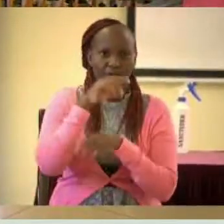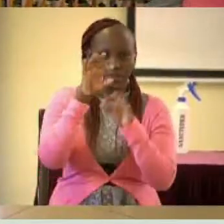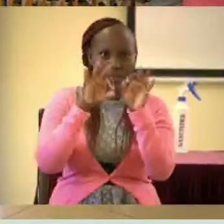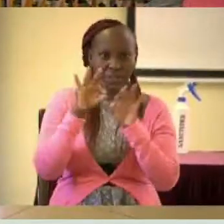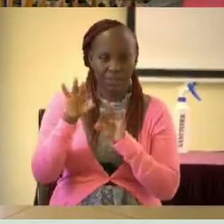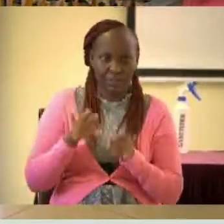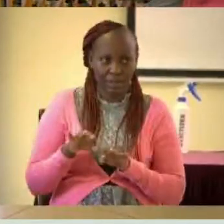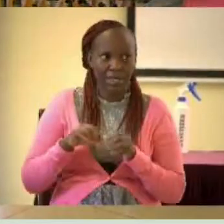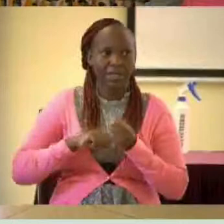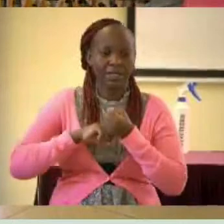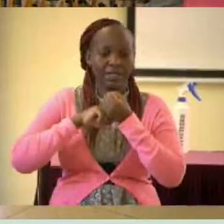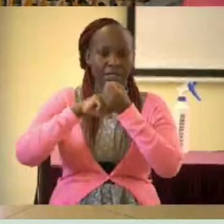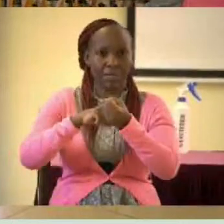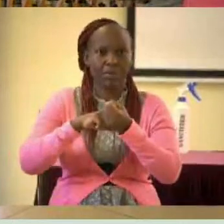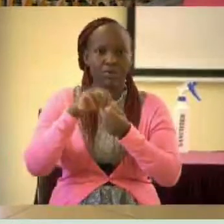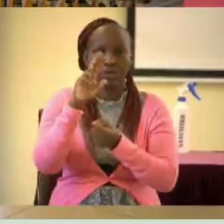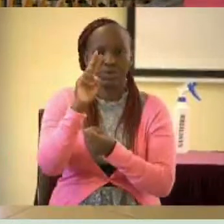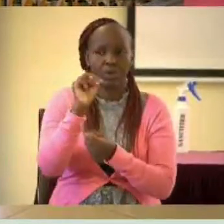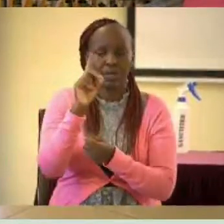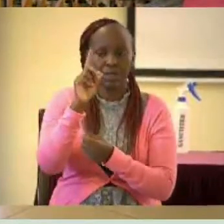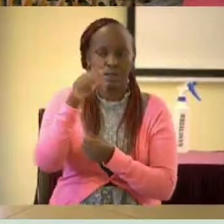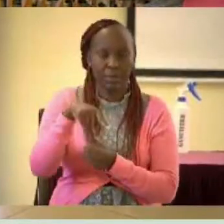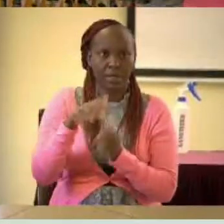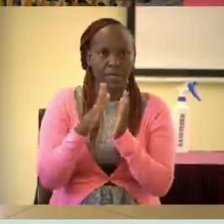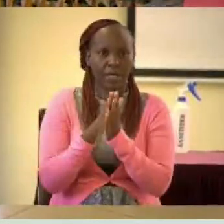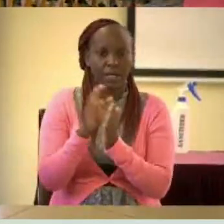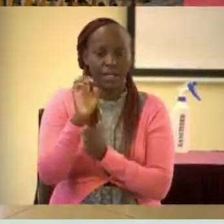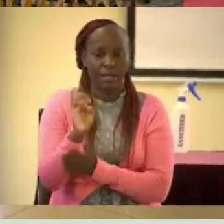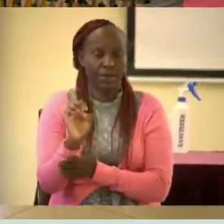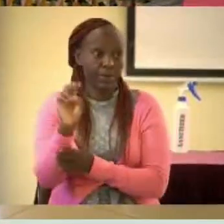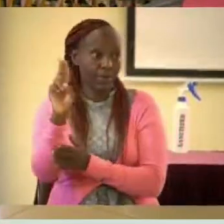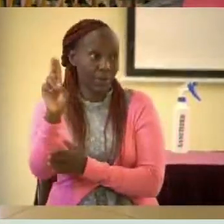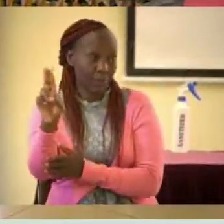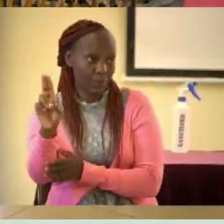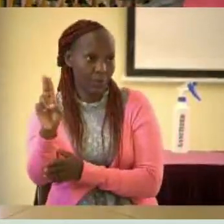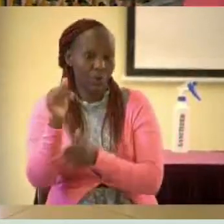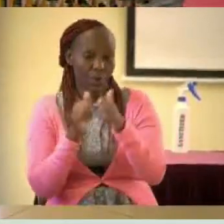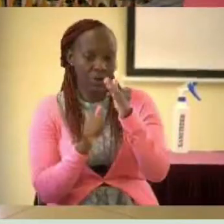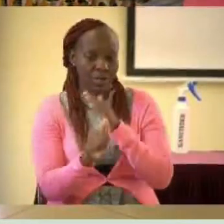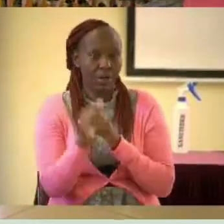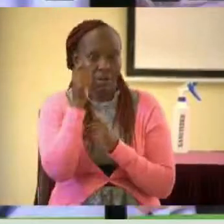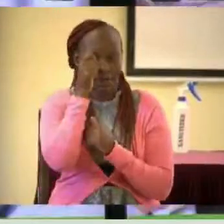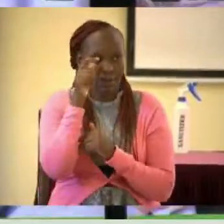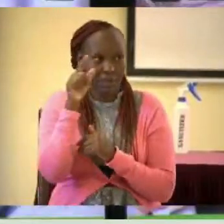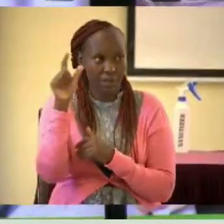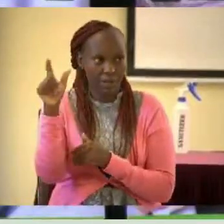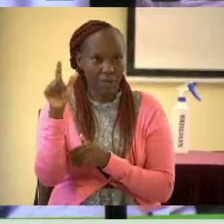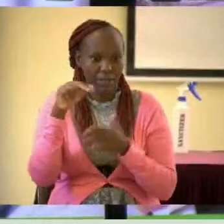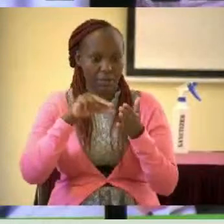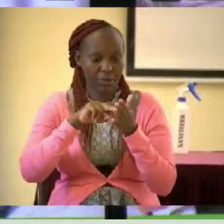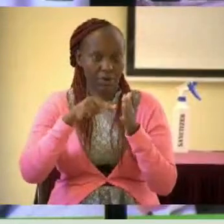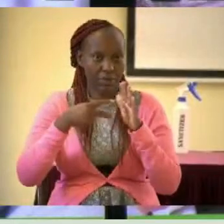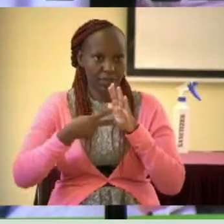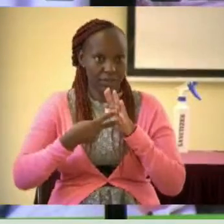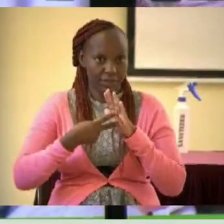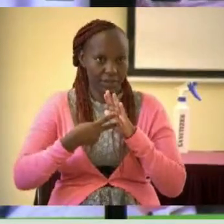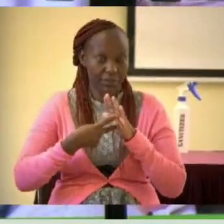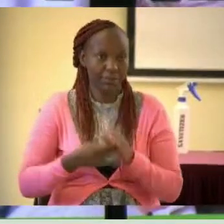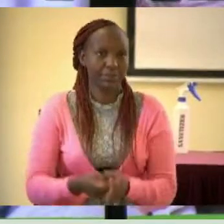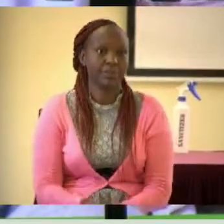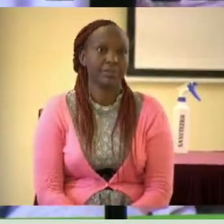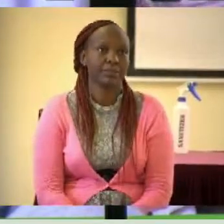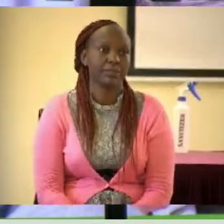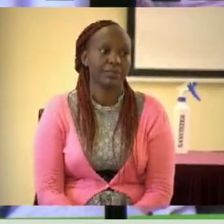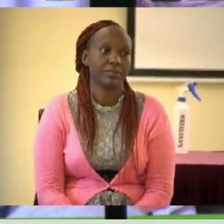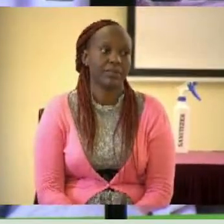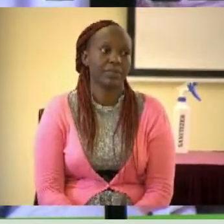the support of the UNDP and the European Union under the Mgeni project.